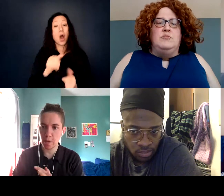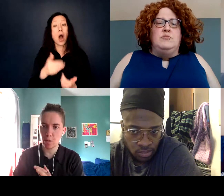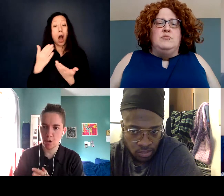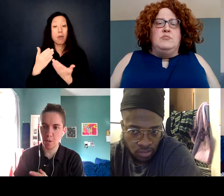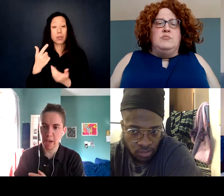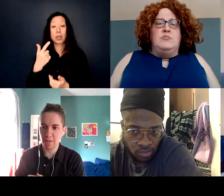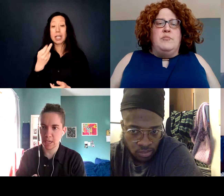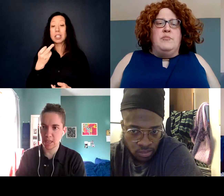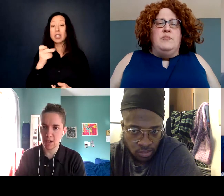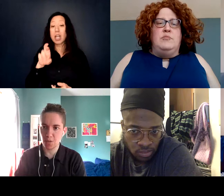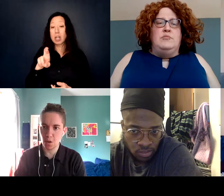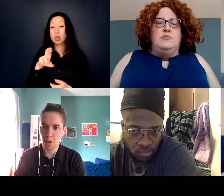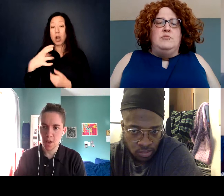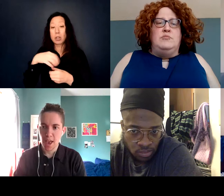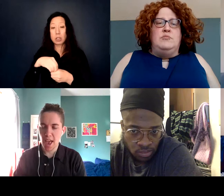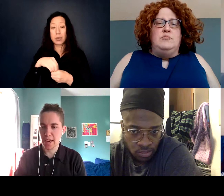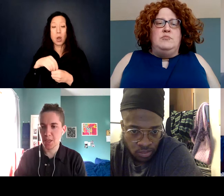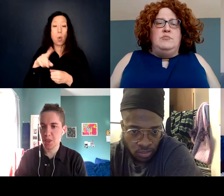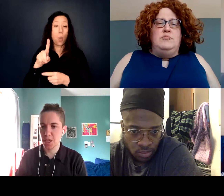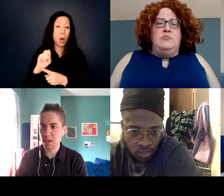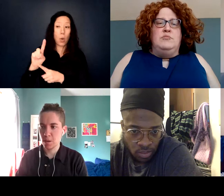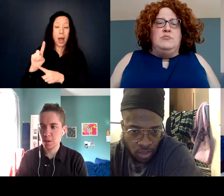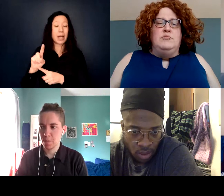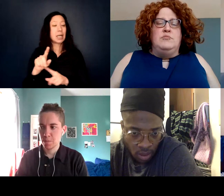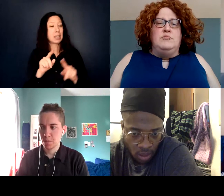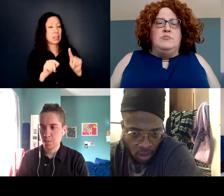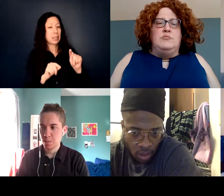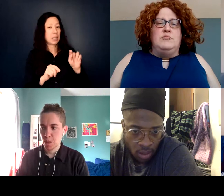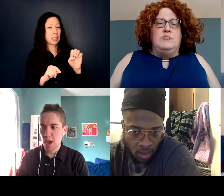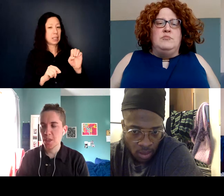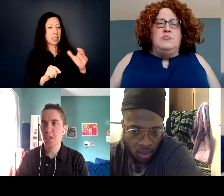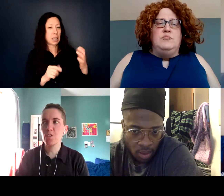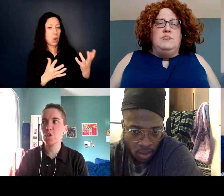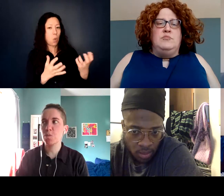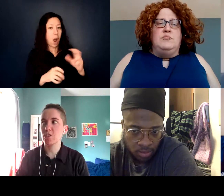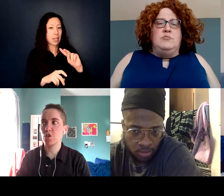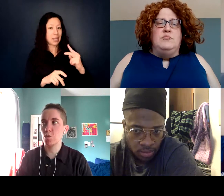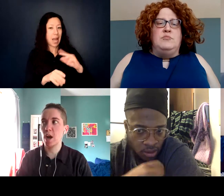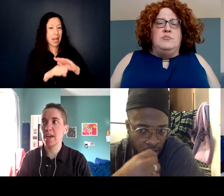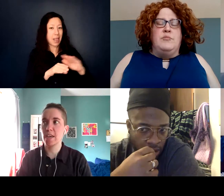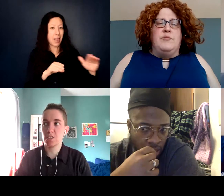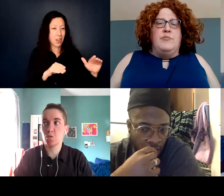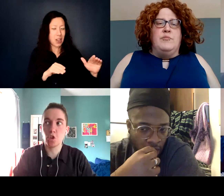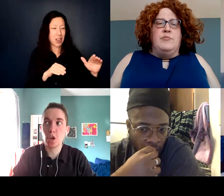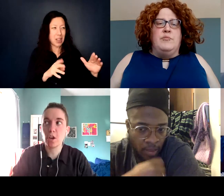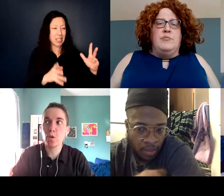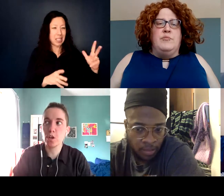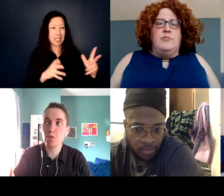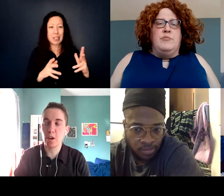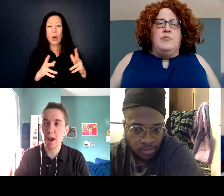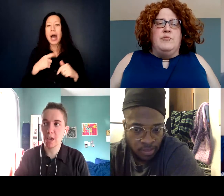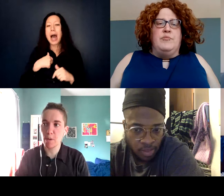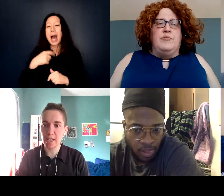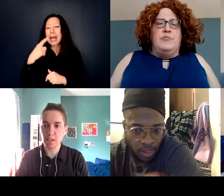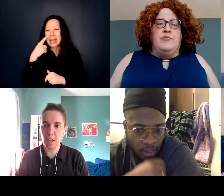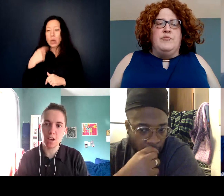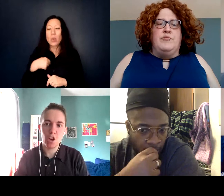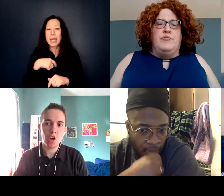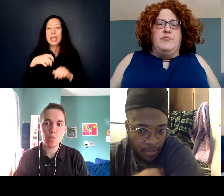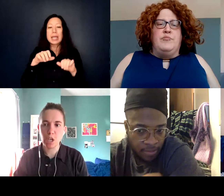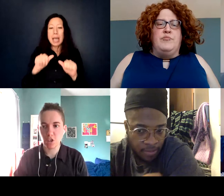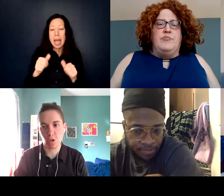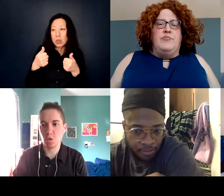TEC had talked about, could we have a second level? And I think there's space to try, since we're looking for a new trainer